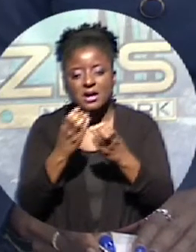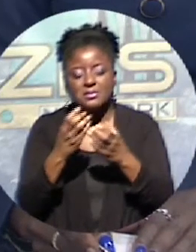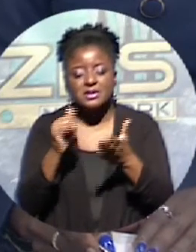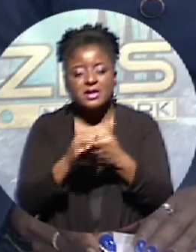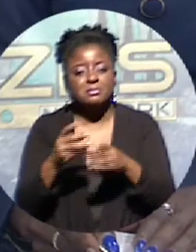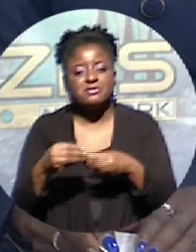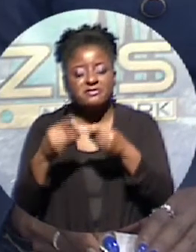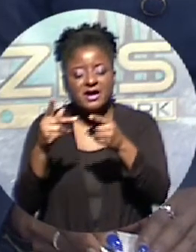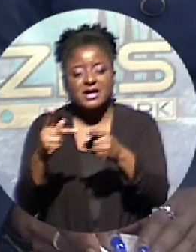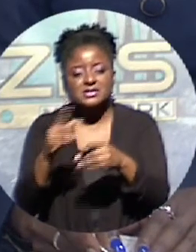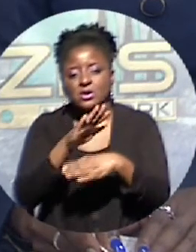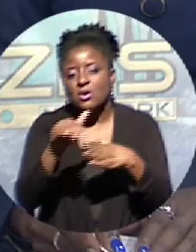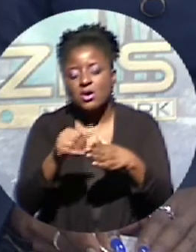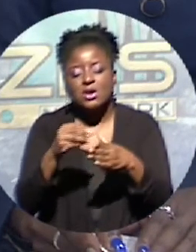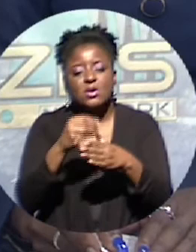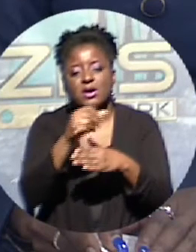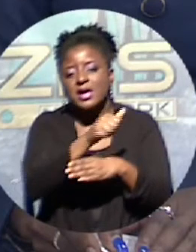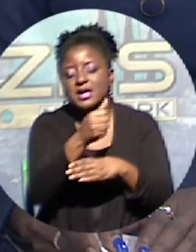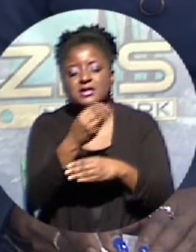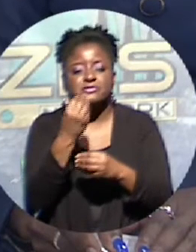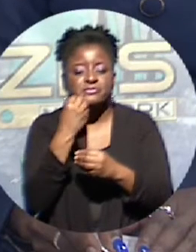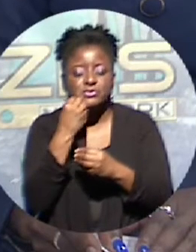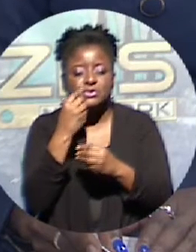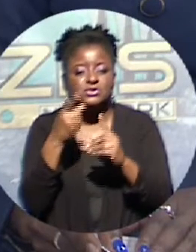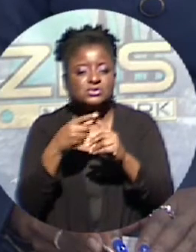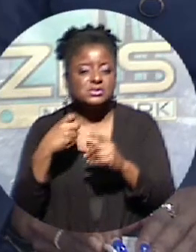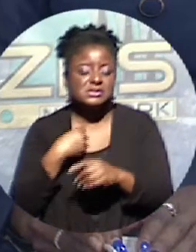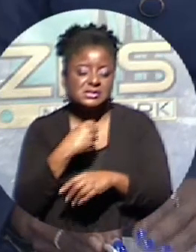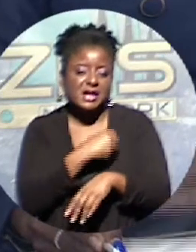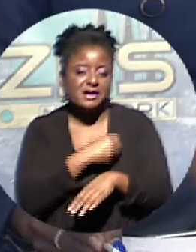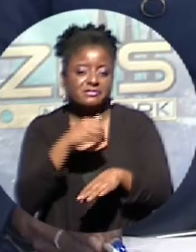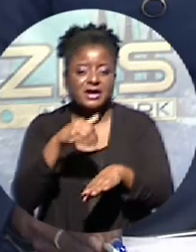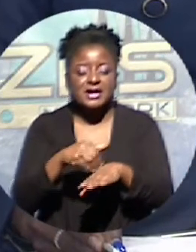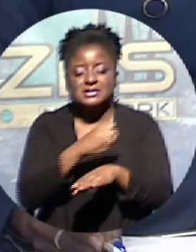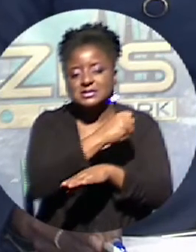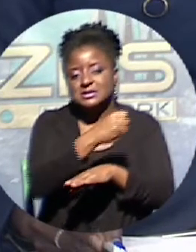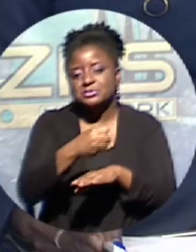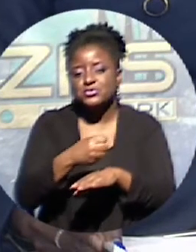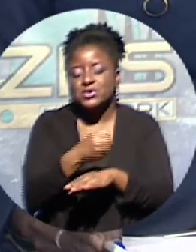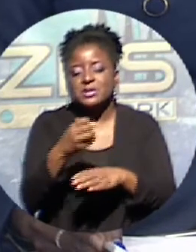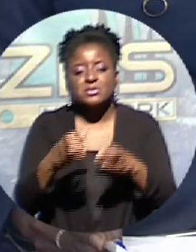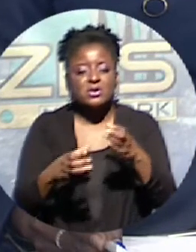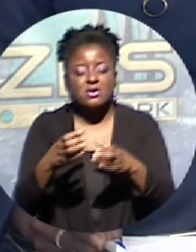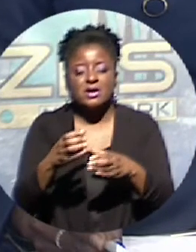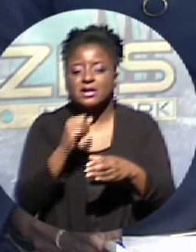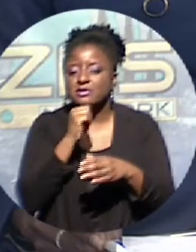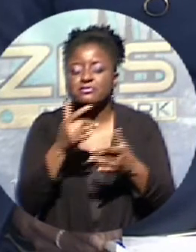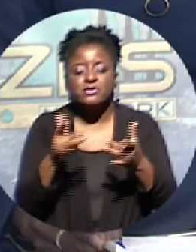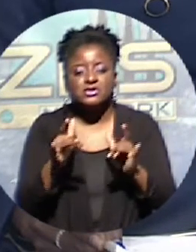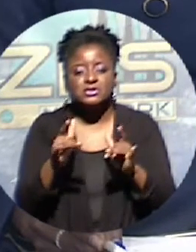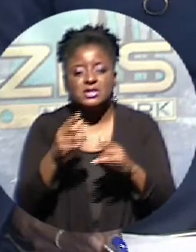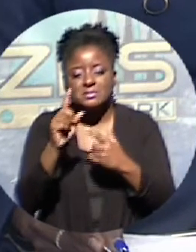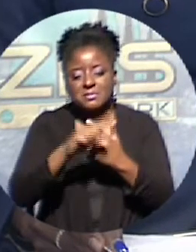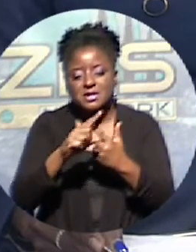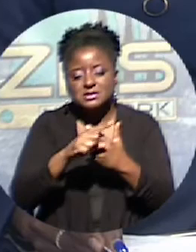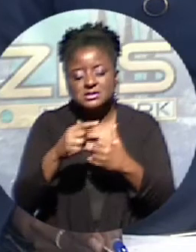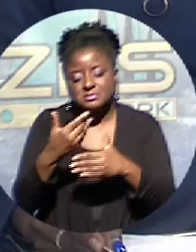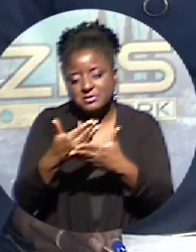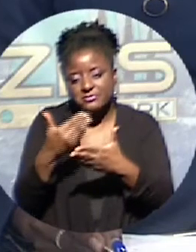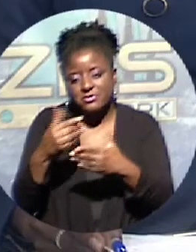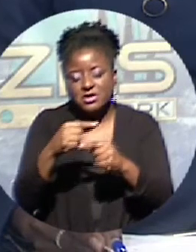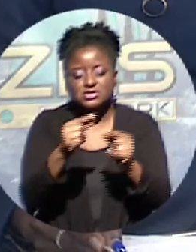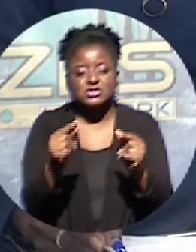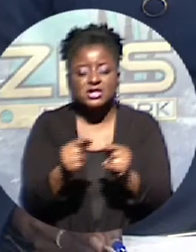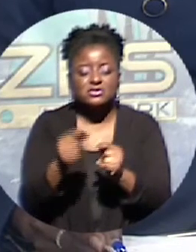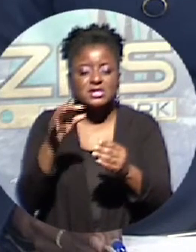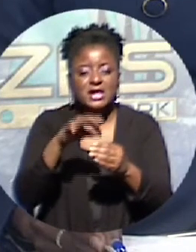of the food to the staff at the Supreme Court. The statement continues that unfortunately, months away from a general election, the opposition to